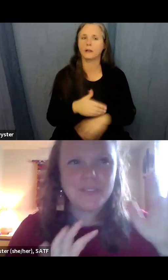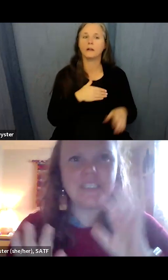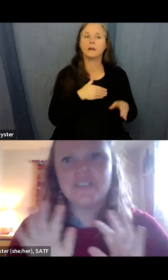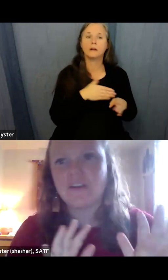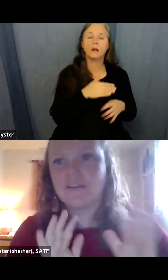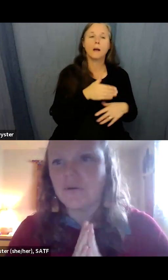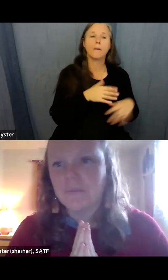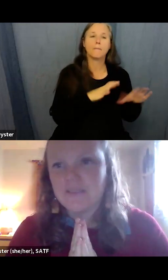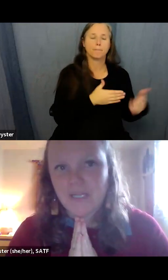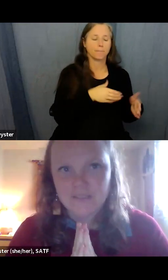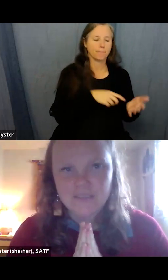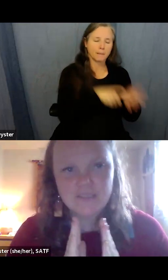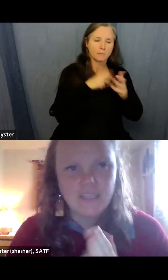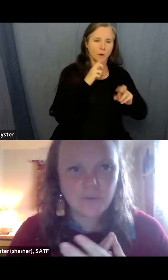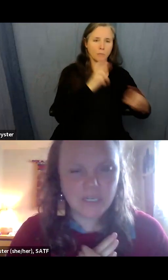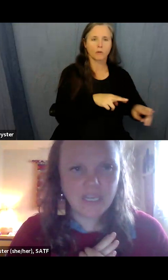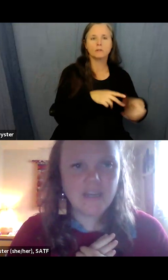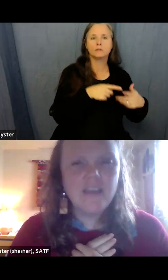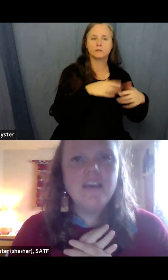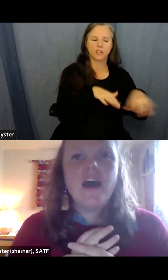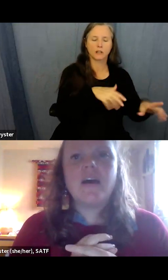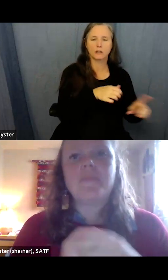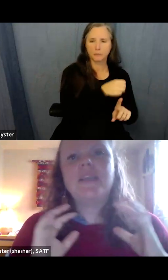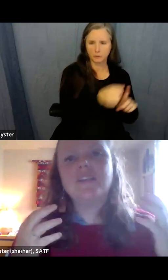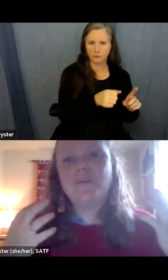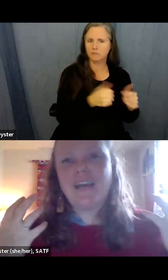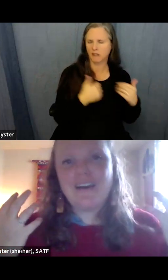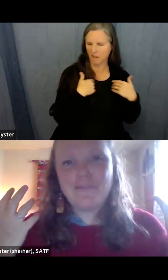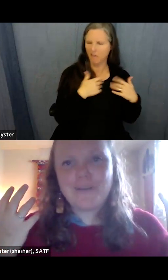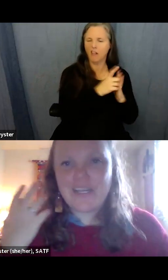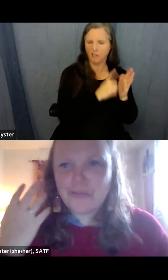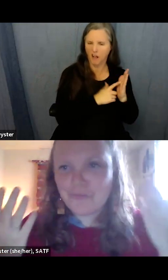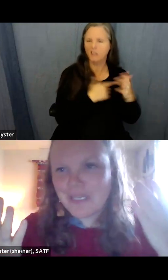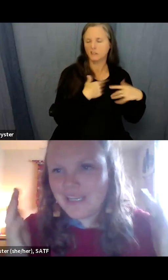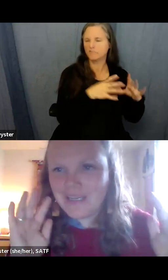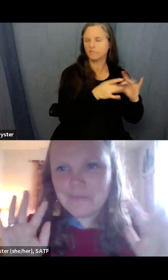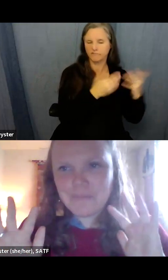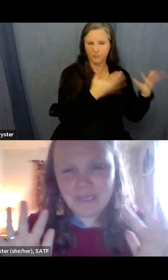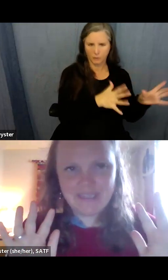the stipulations are for responders in Oregon. Here you have kind of